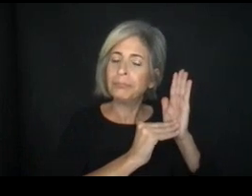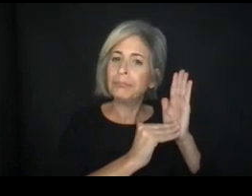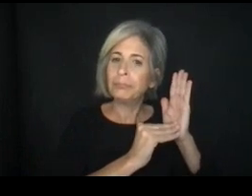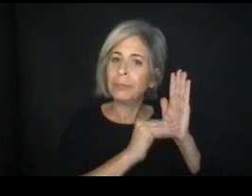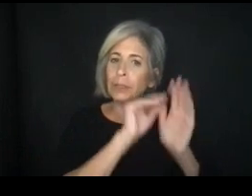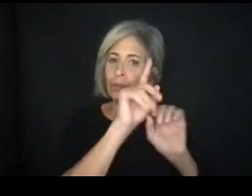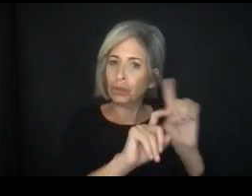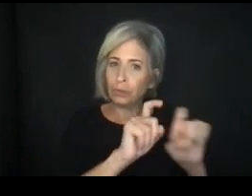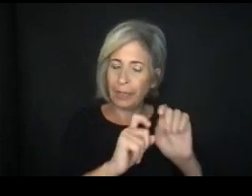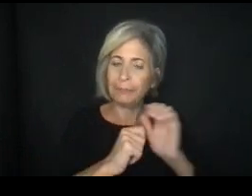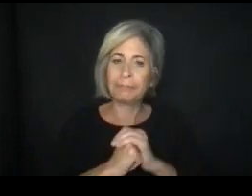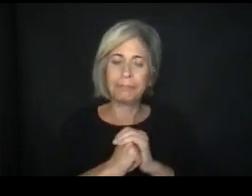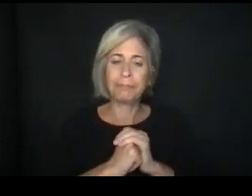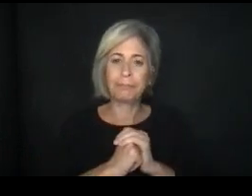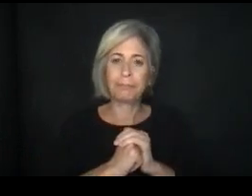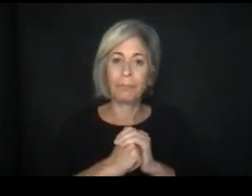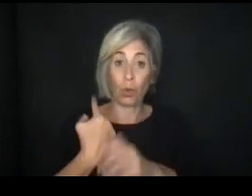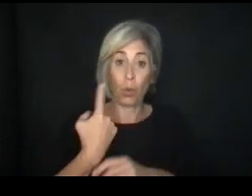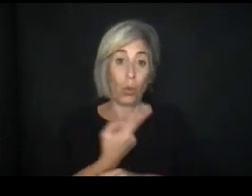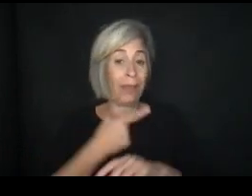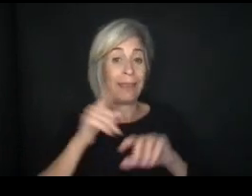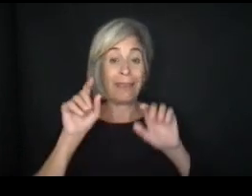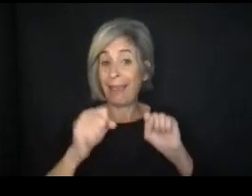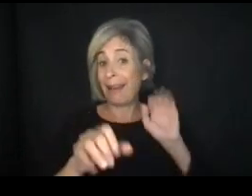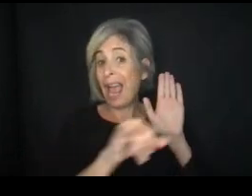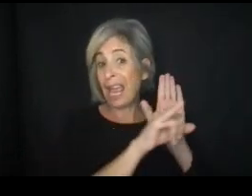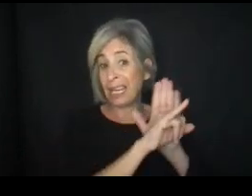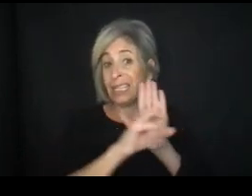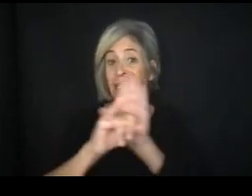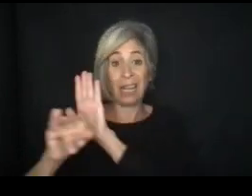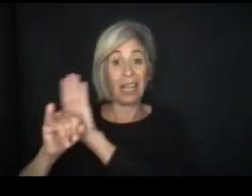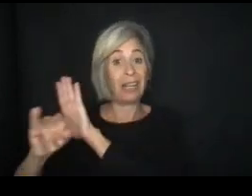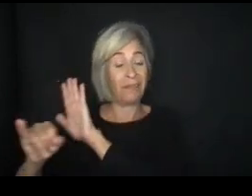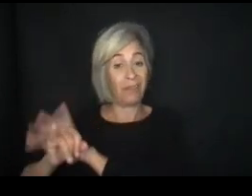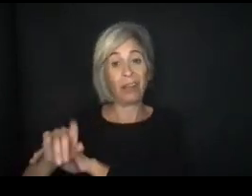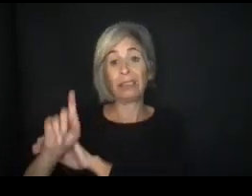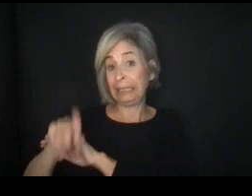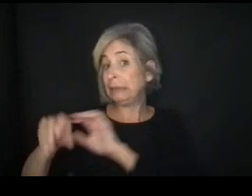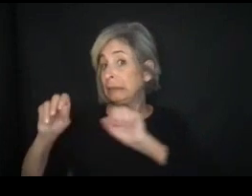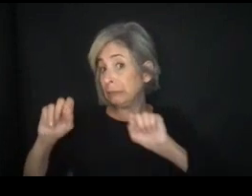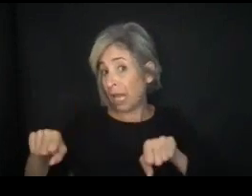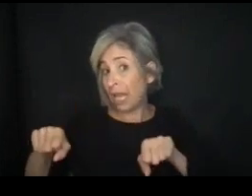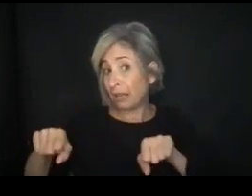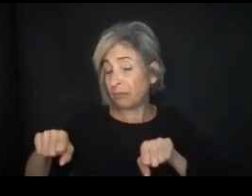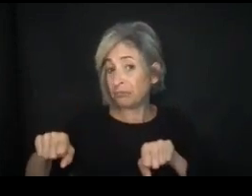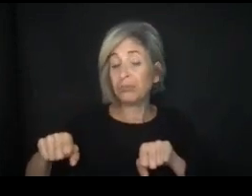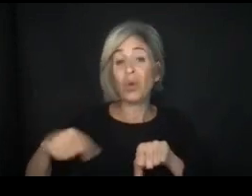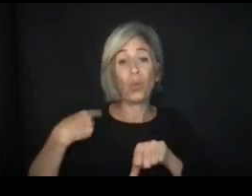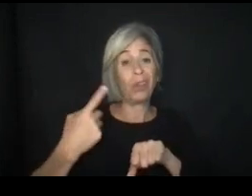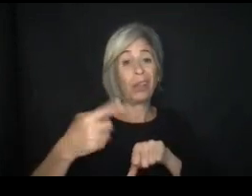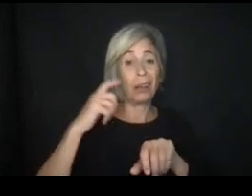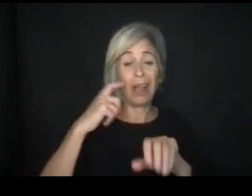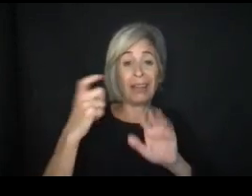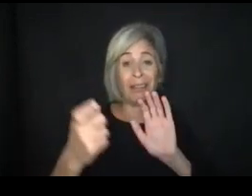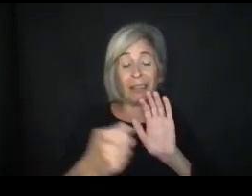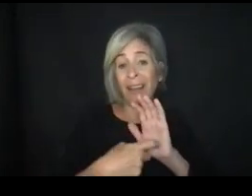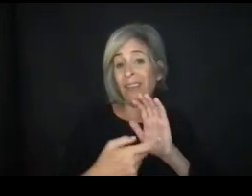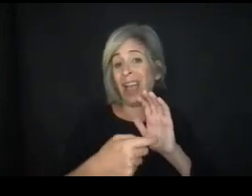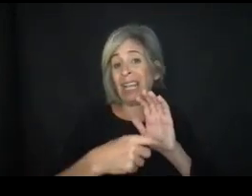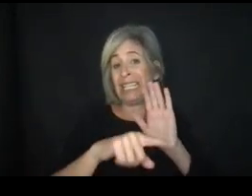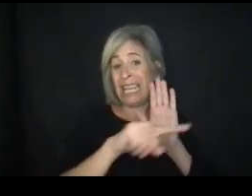survey. Again, we can identify needs and negative impacts, but